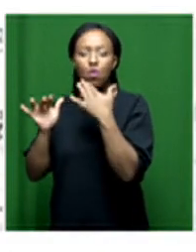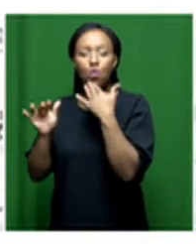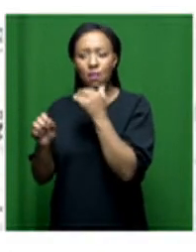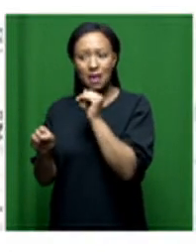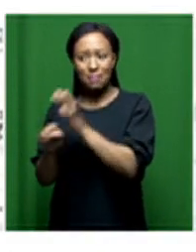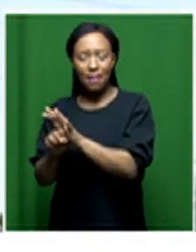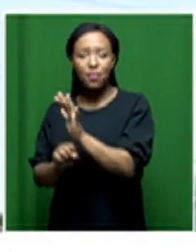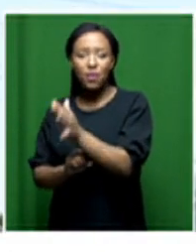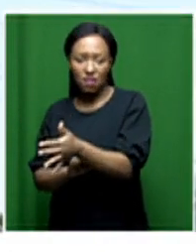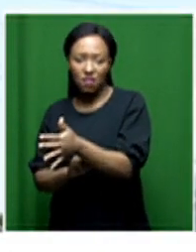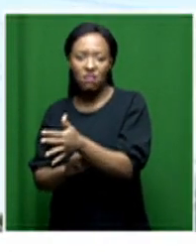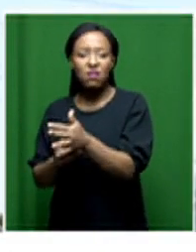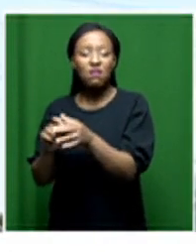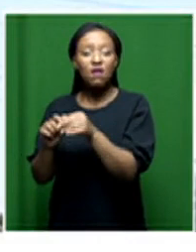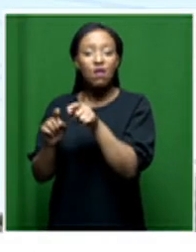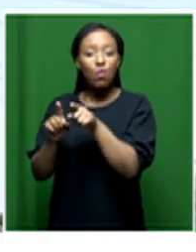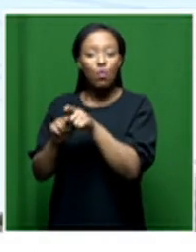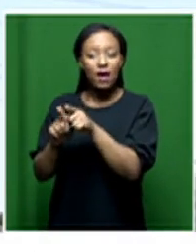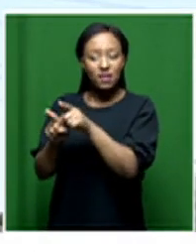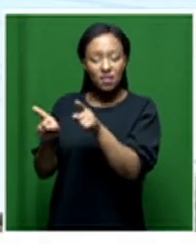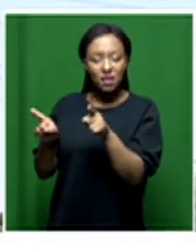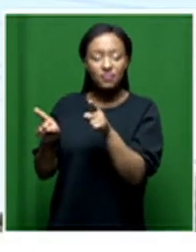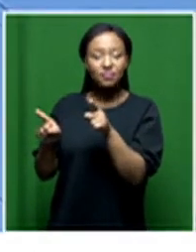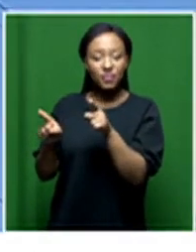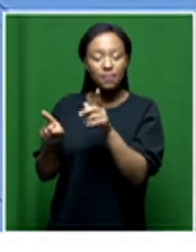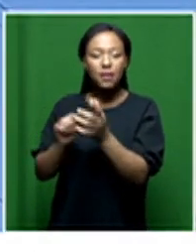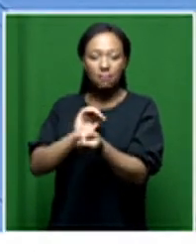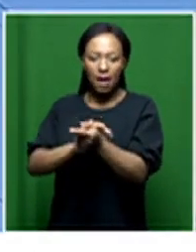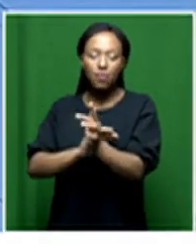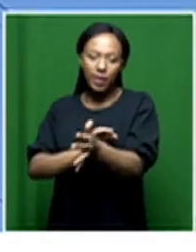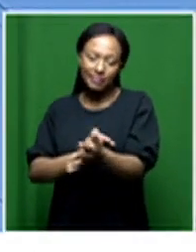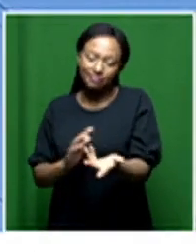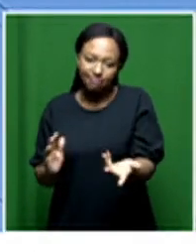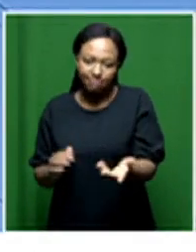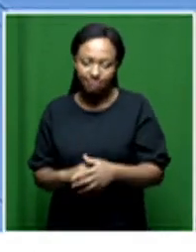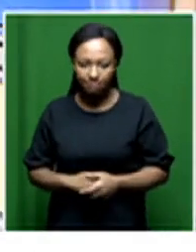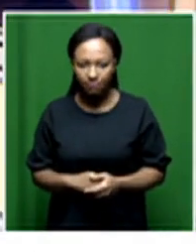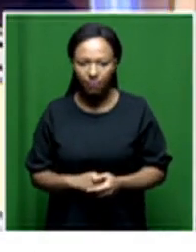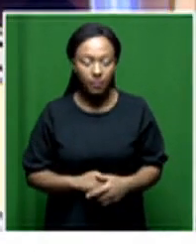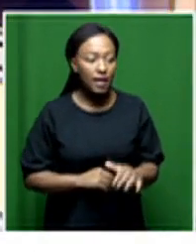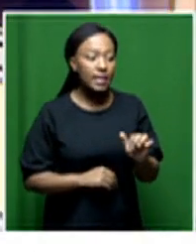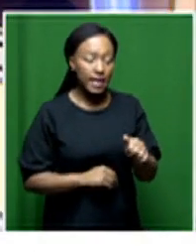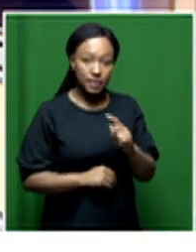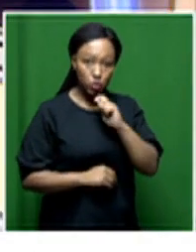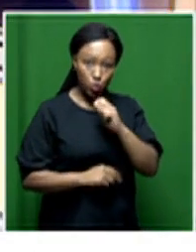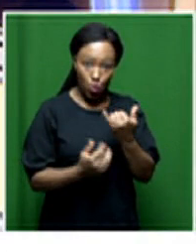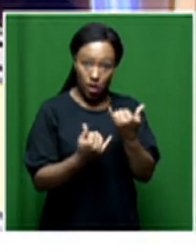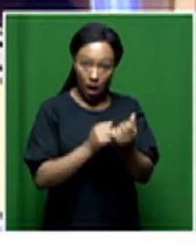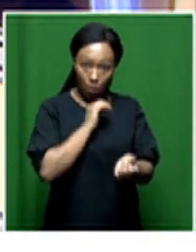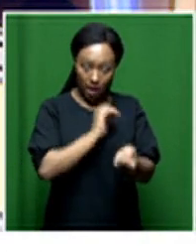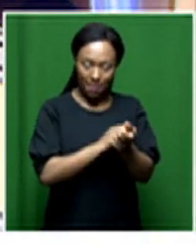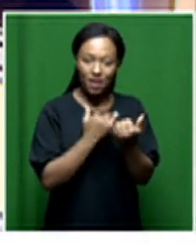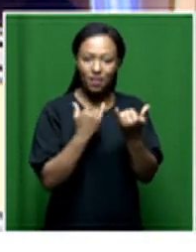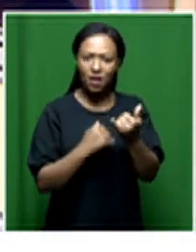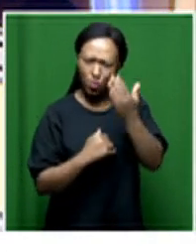affect and takes cognizance of the fact that it is in fact going to happen. Yeah, and it is happening. It is happening. I mean, we